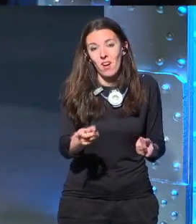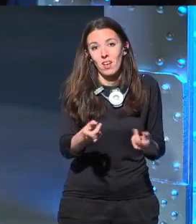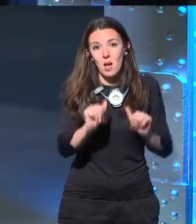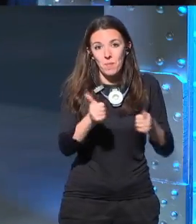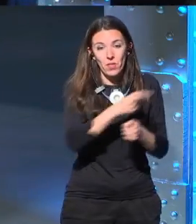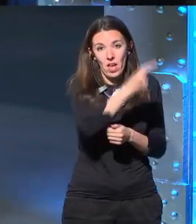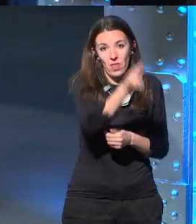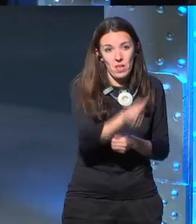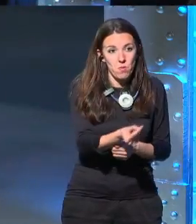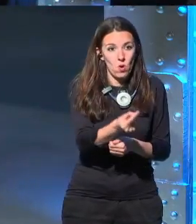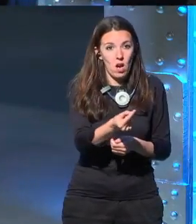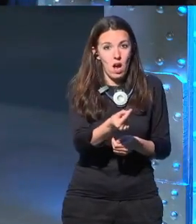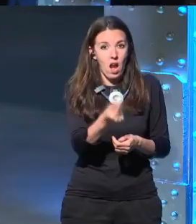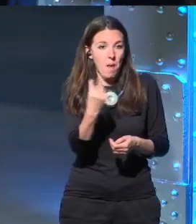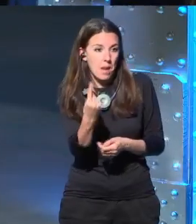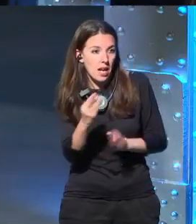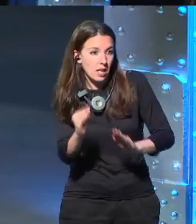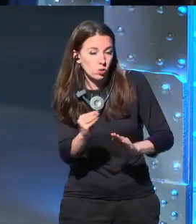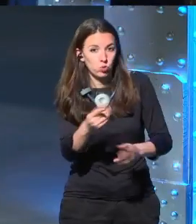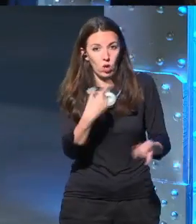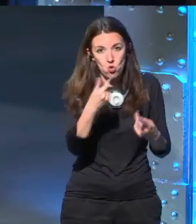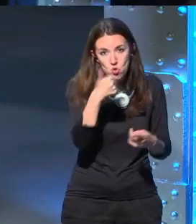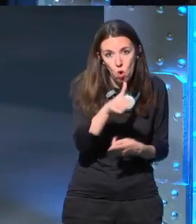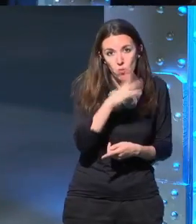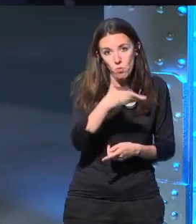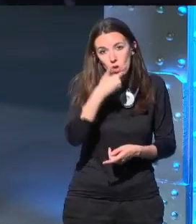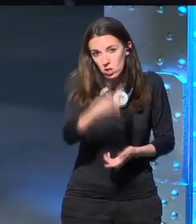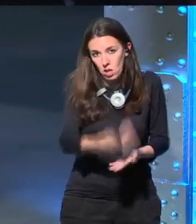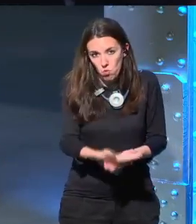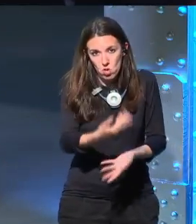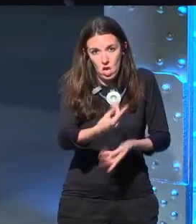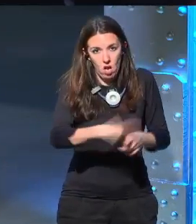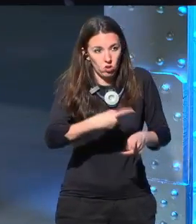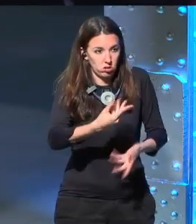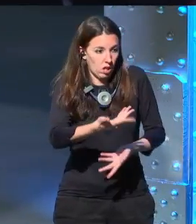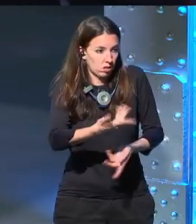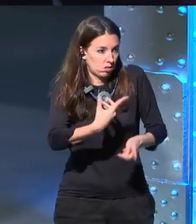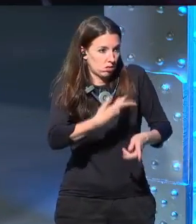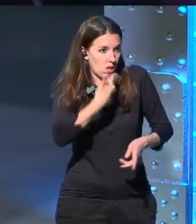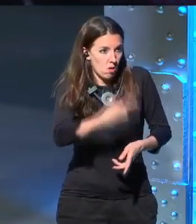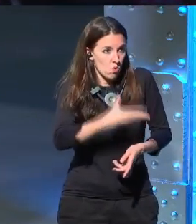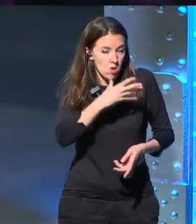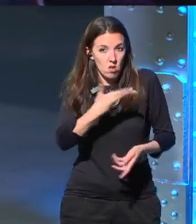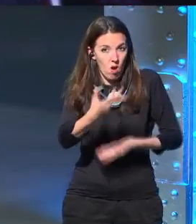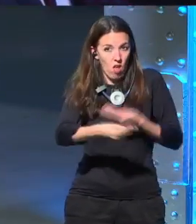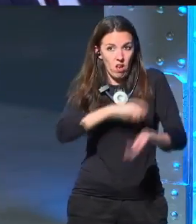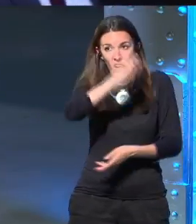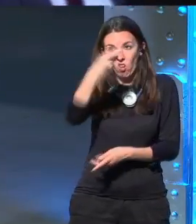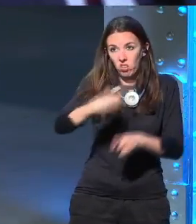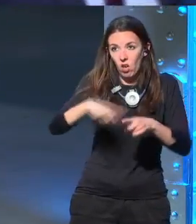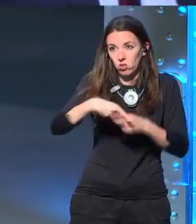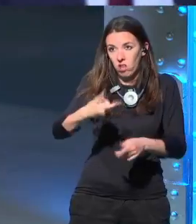inside Salai, which I thought was sweet. Everything there, when I saw that at Windsor, I asked the curator, was that a piece of art or